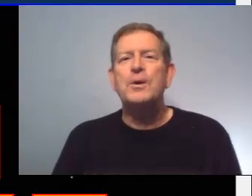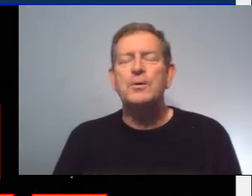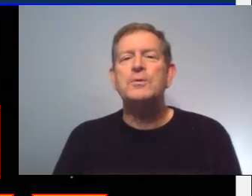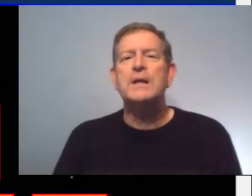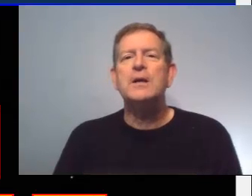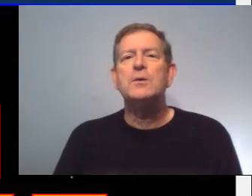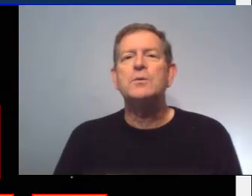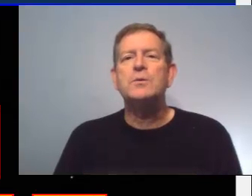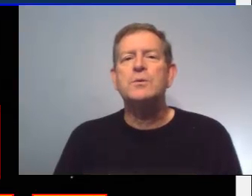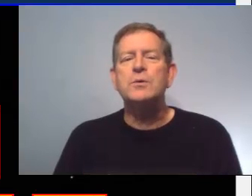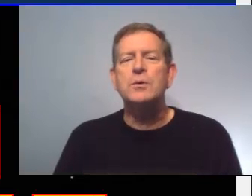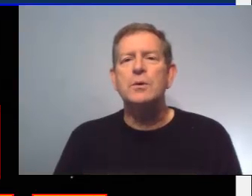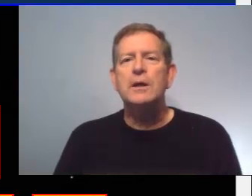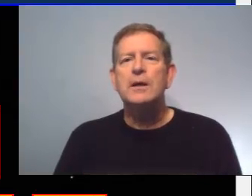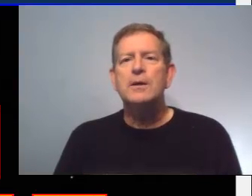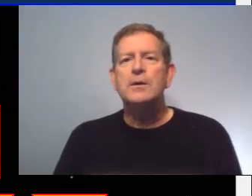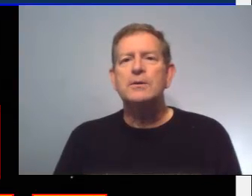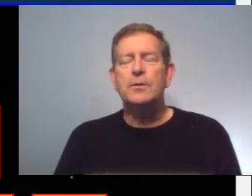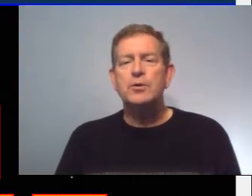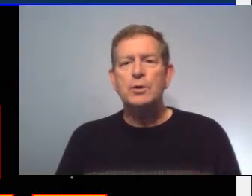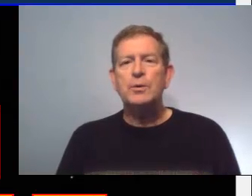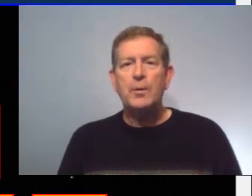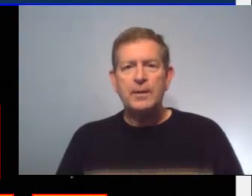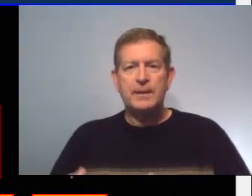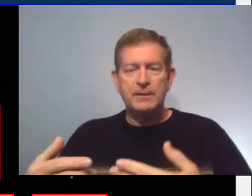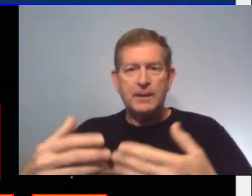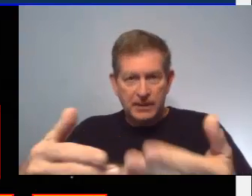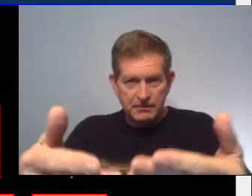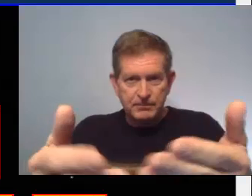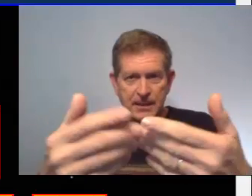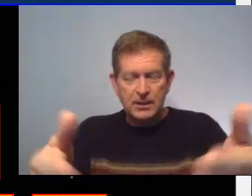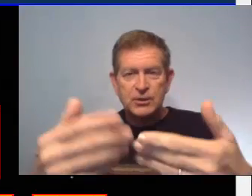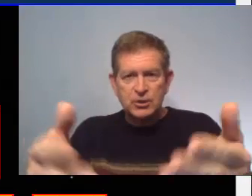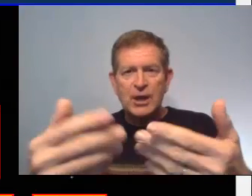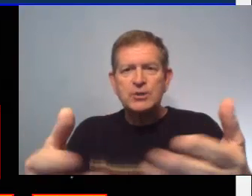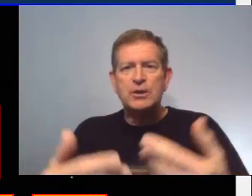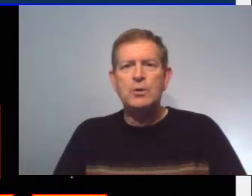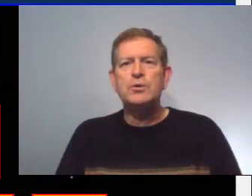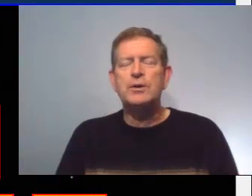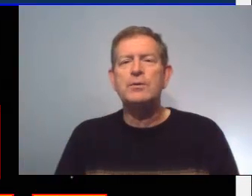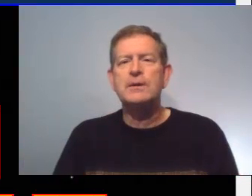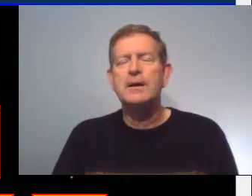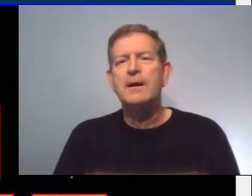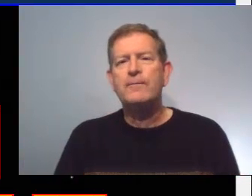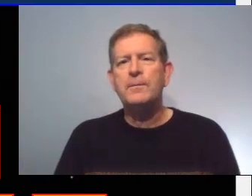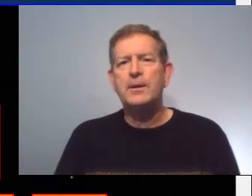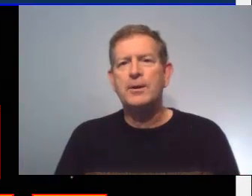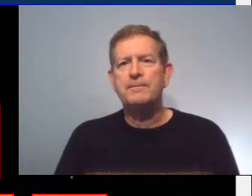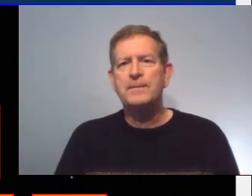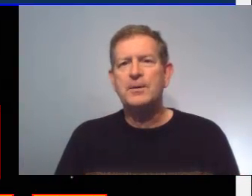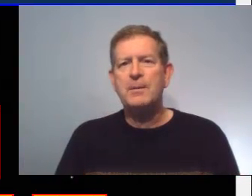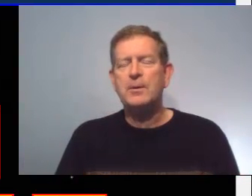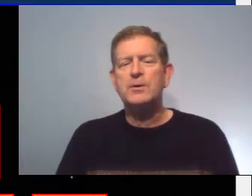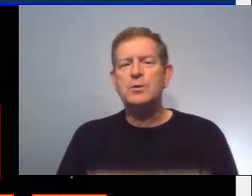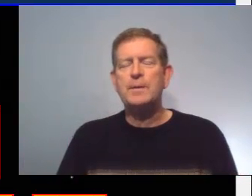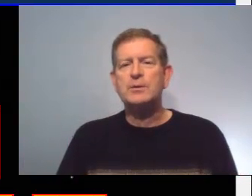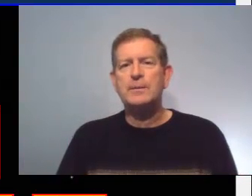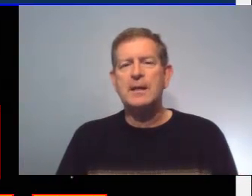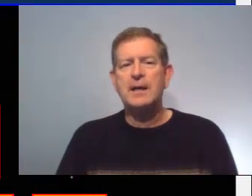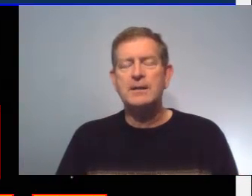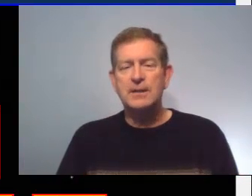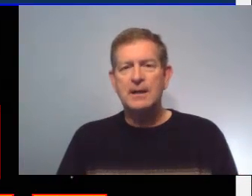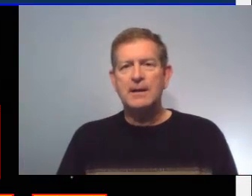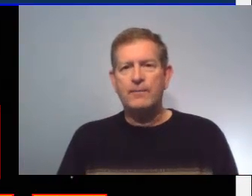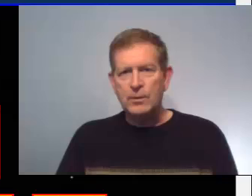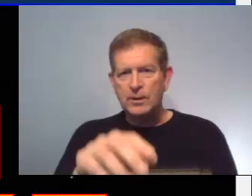question for you using tu, so that you'll know that they are suggesting you should use the familiar. Okay, but don't assume that's